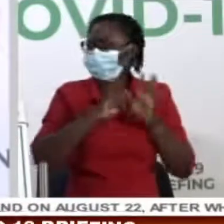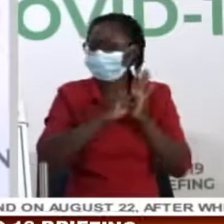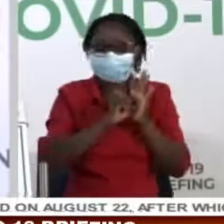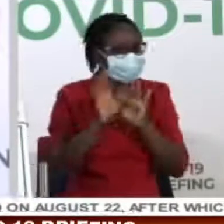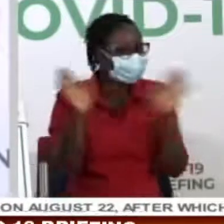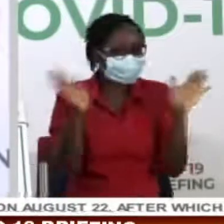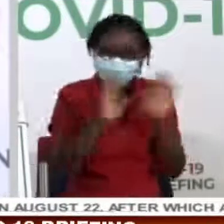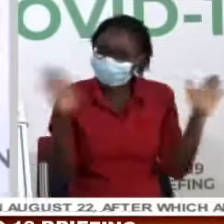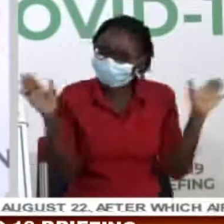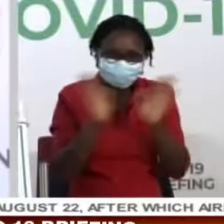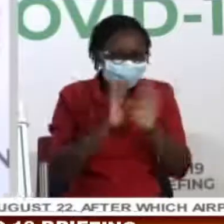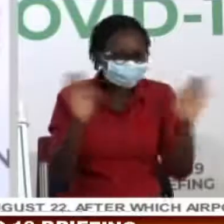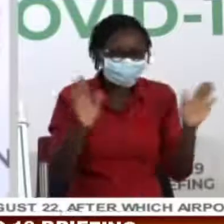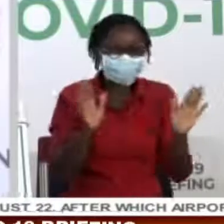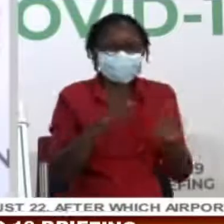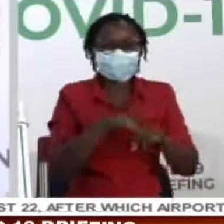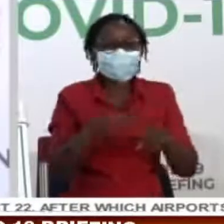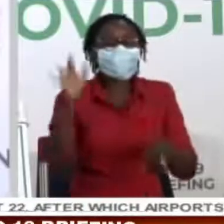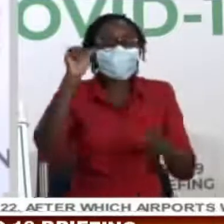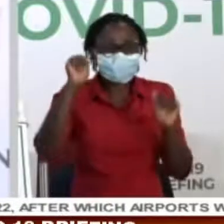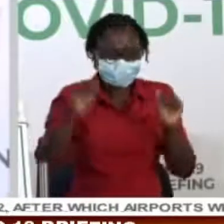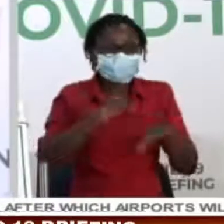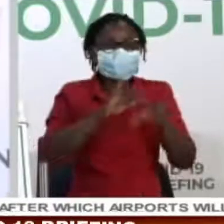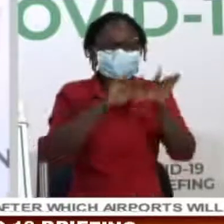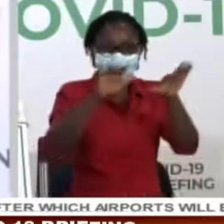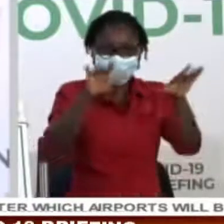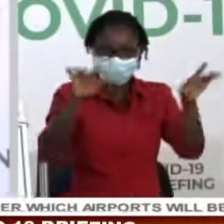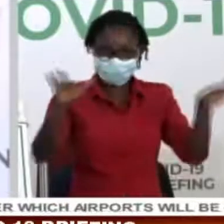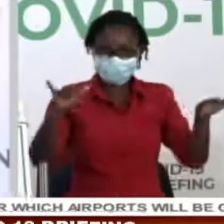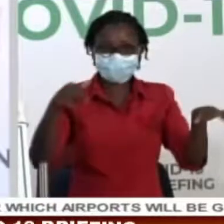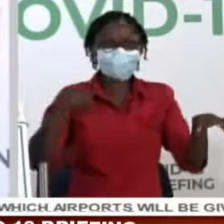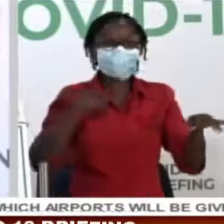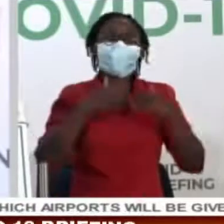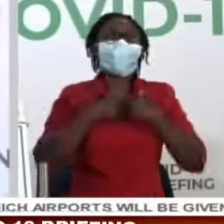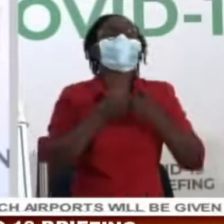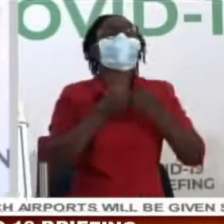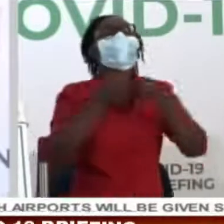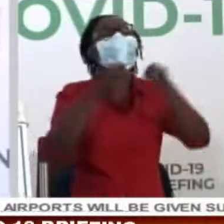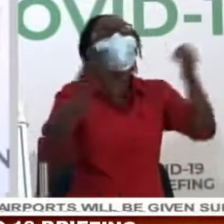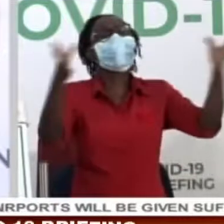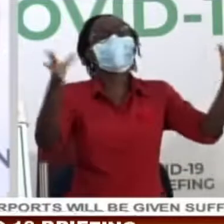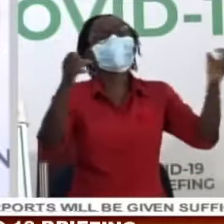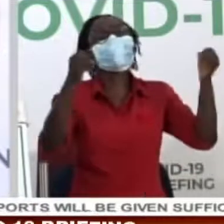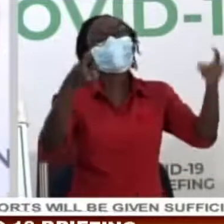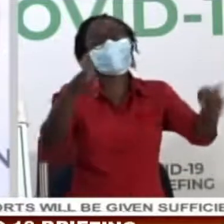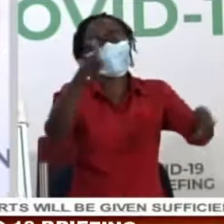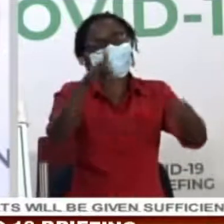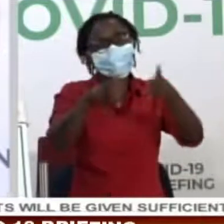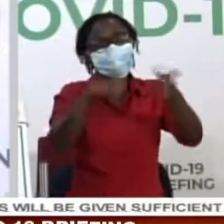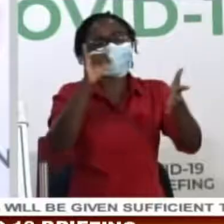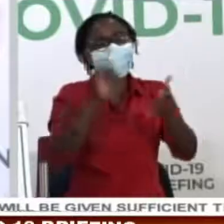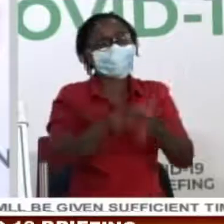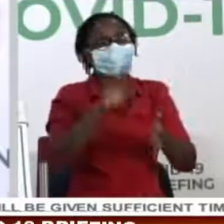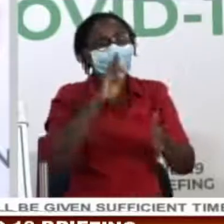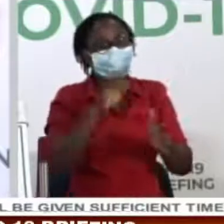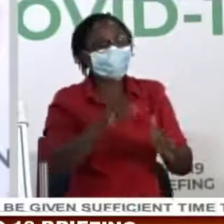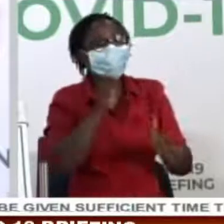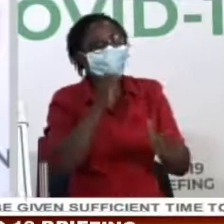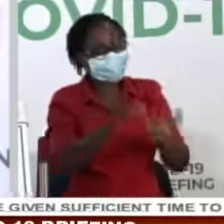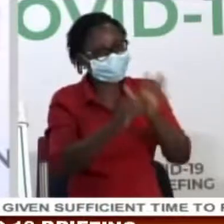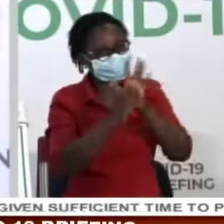but they can transmit. And we have a larger number of people that are symptomatic amongst